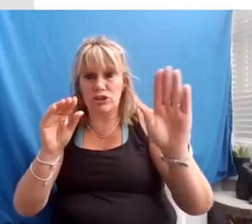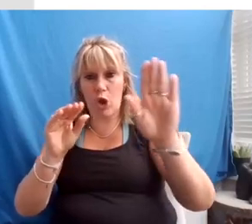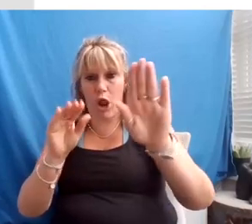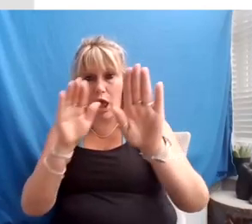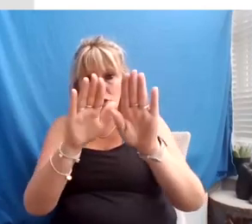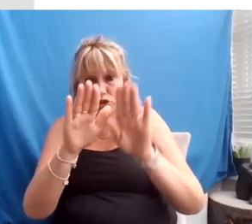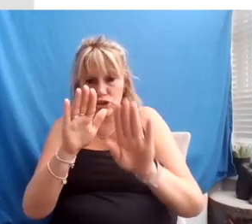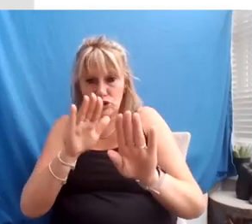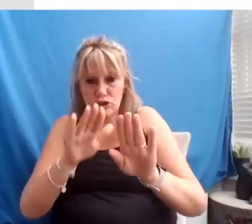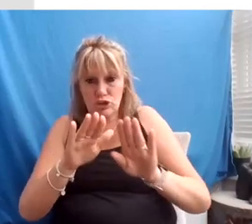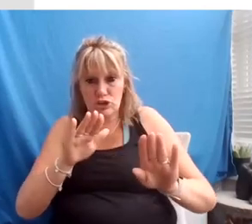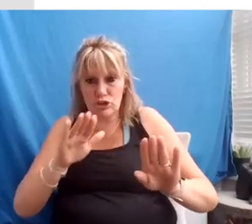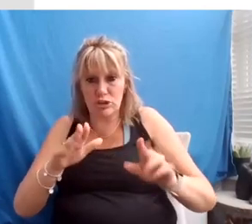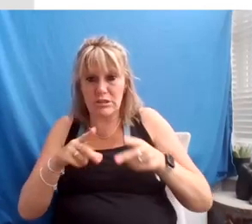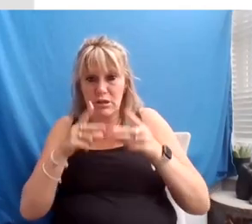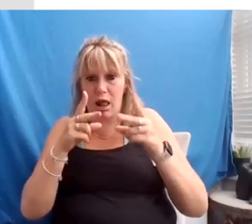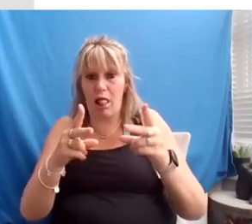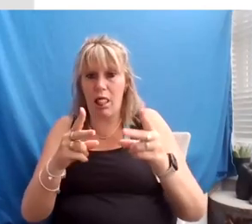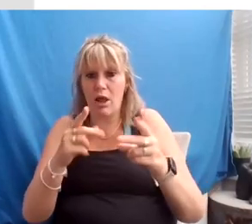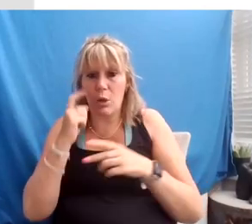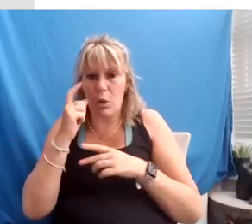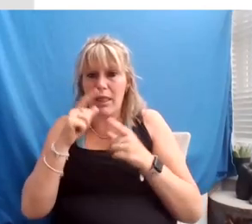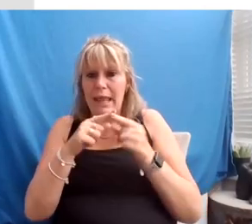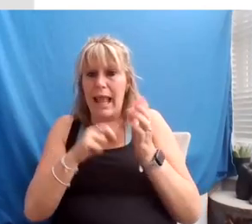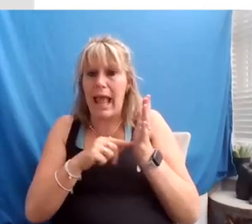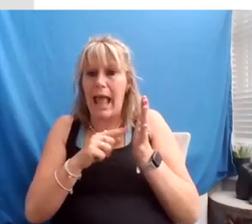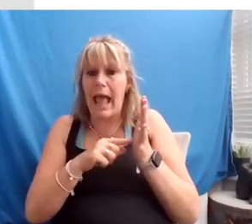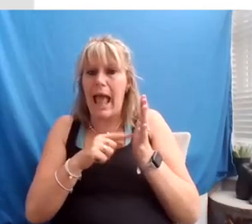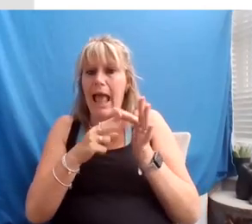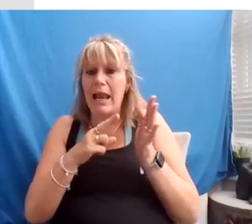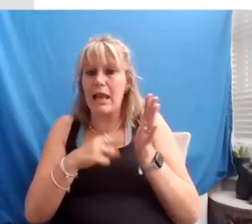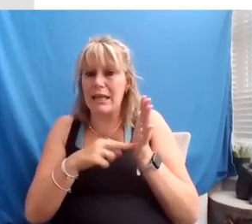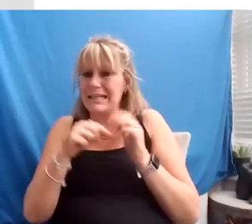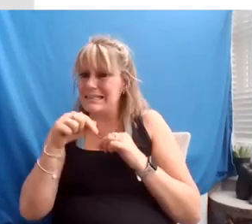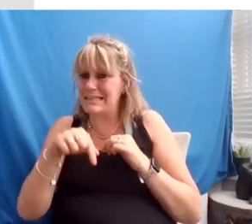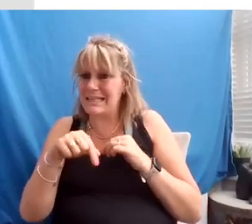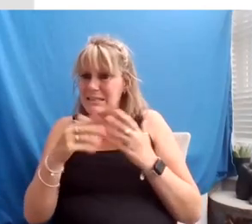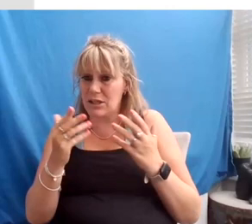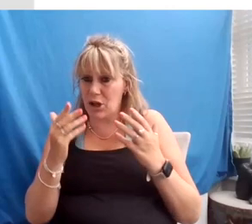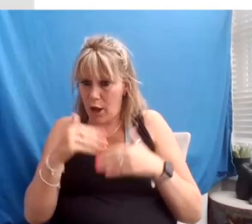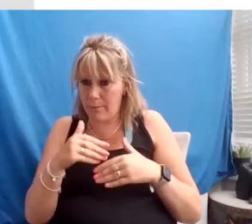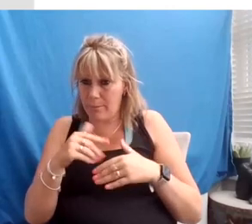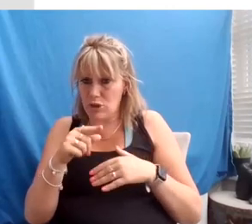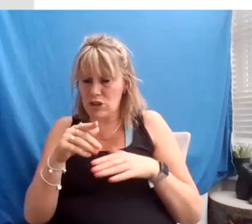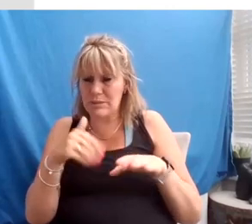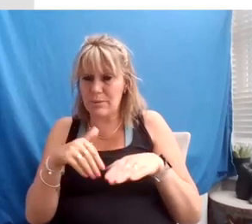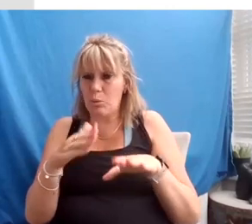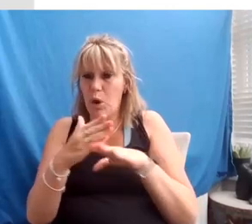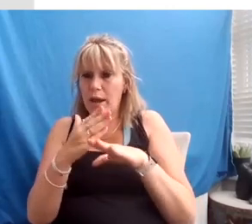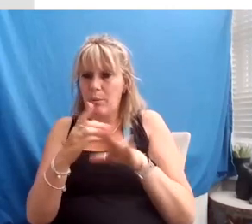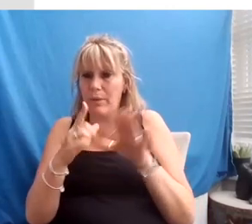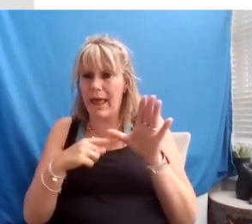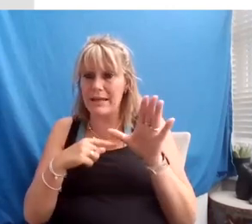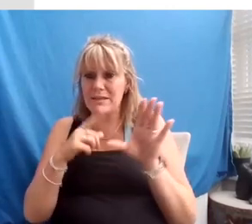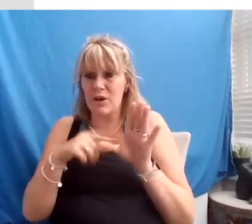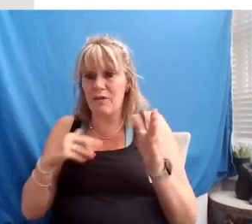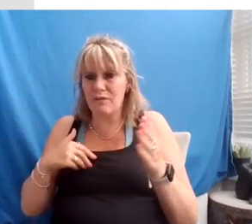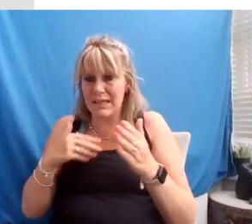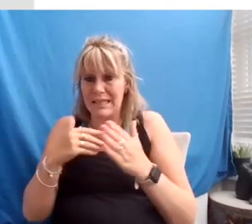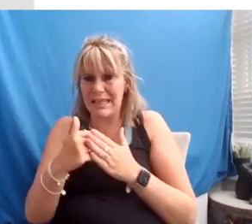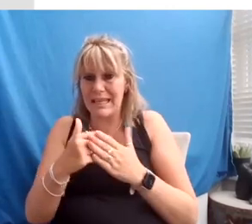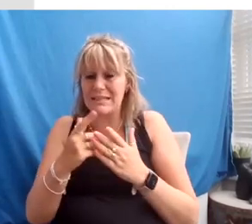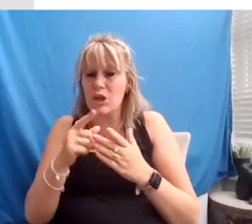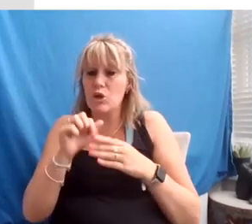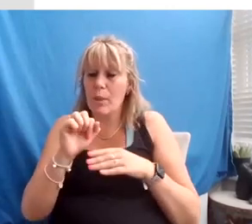don't think Ellen's here tonight. No. Ellen, again, has been working with Alison over several years, developing this technique